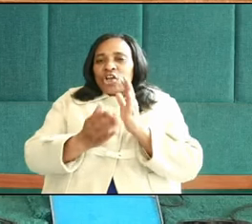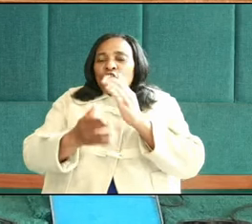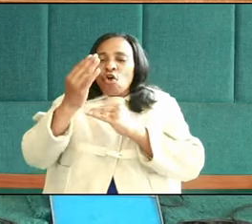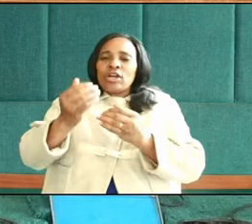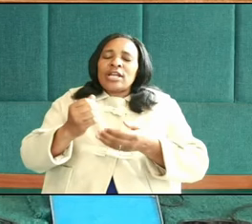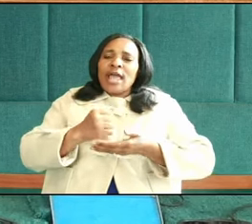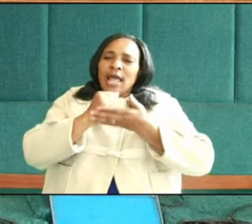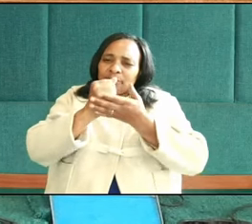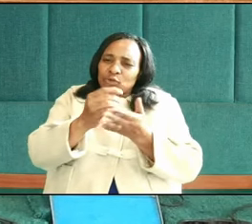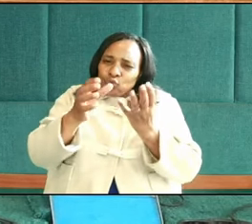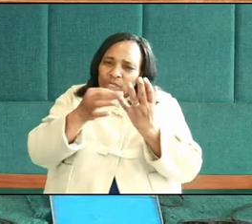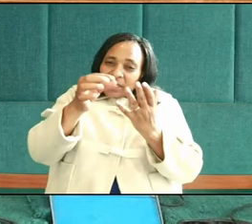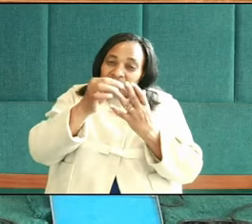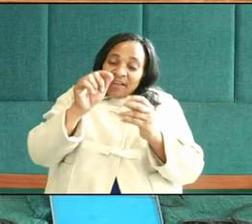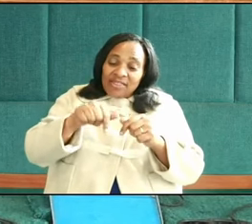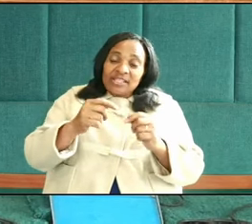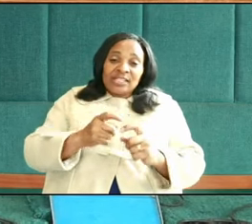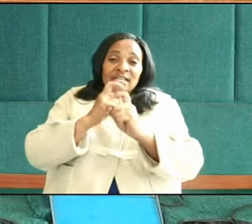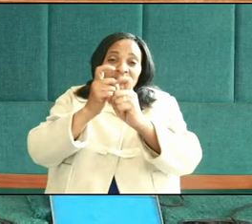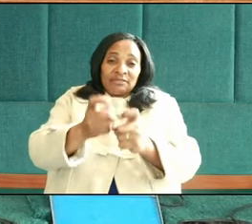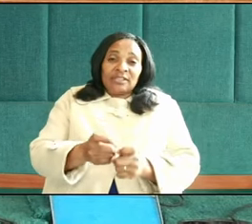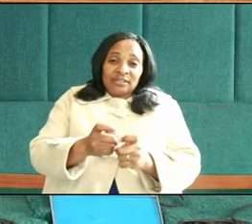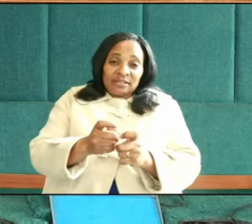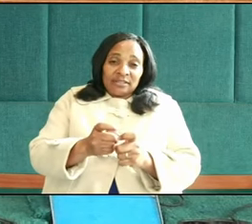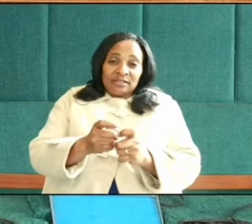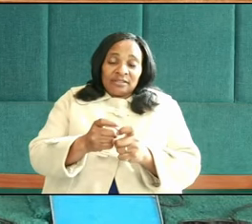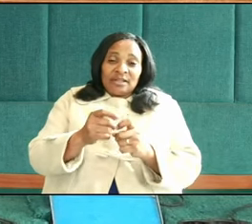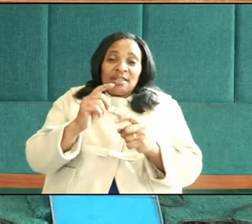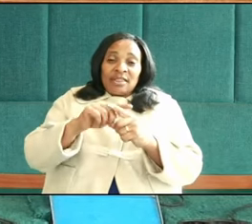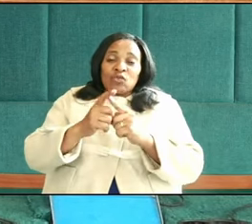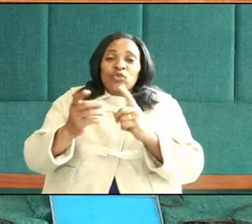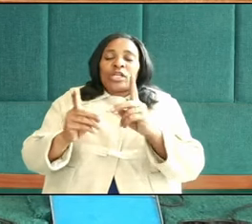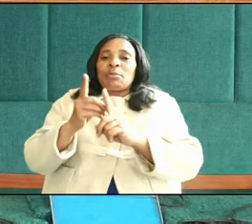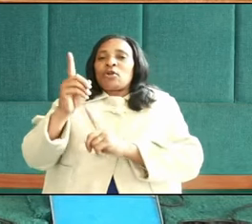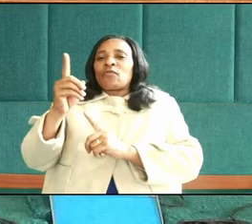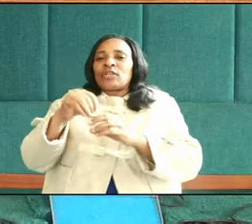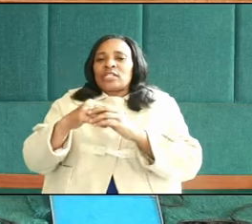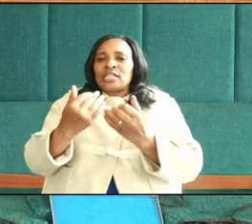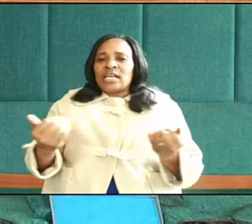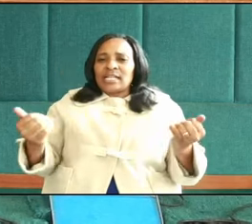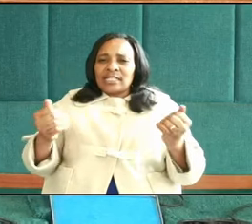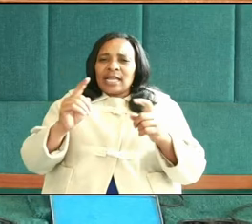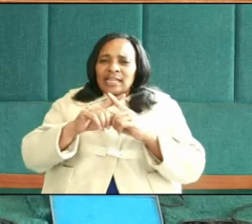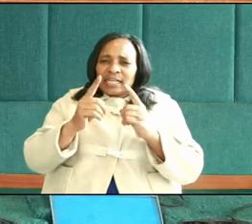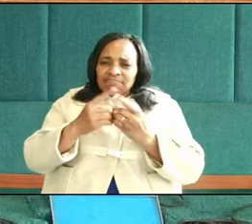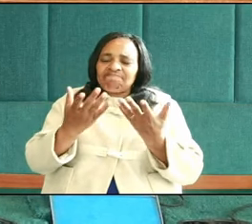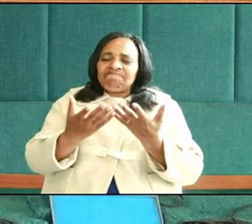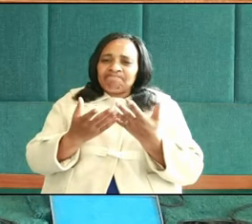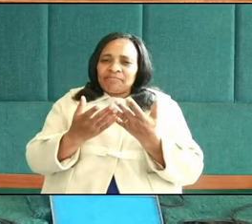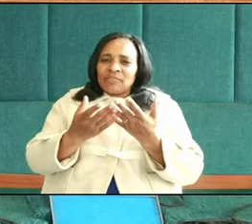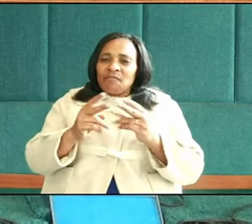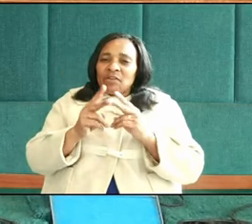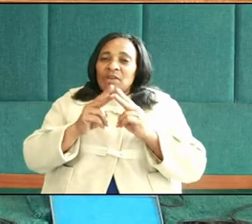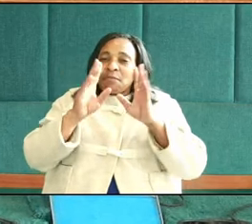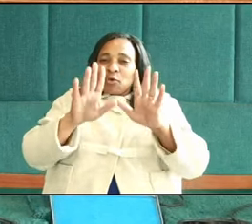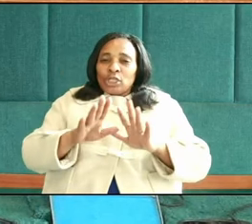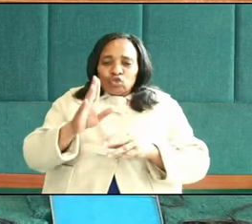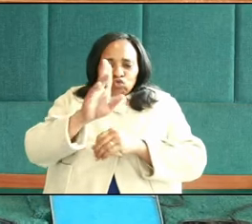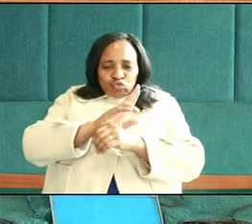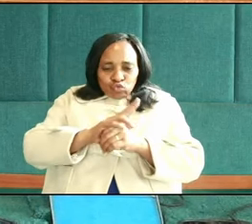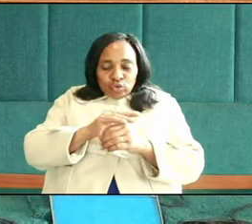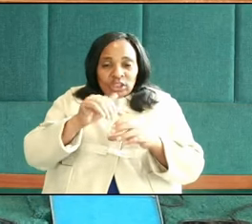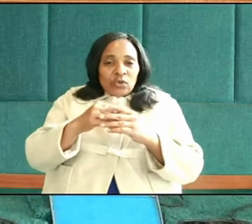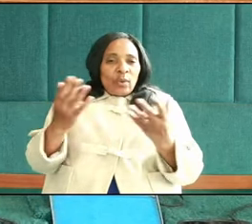to be identified, revealed, developed, nurtured, and most importantly, used for God's